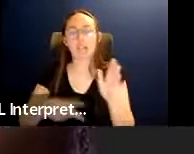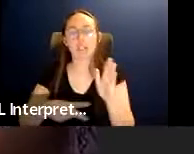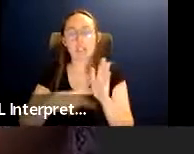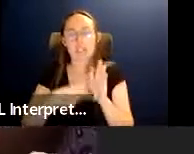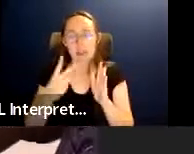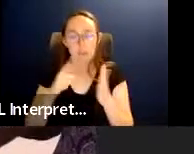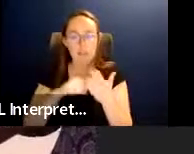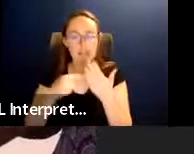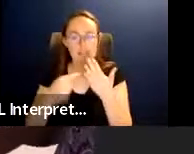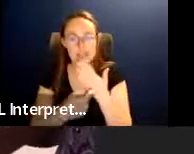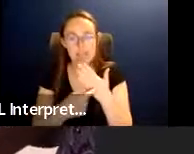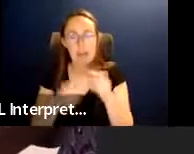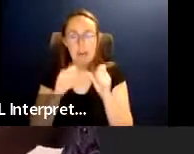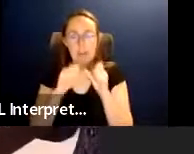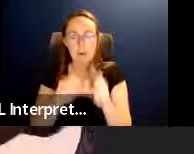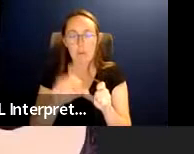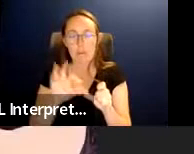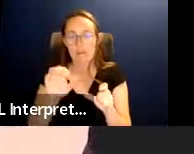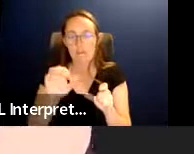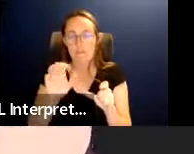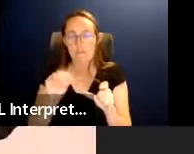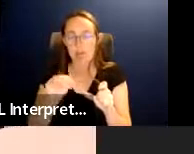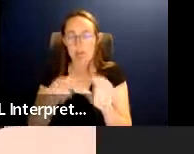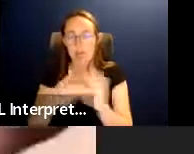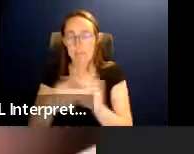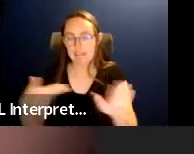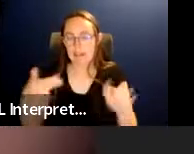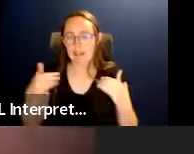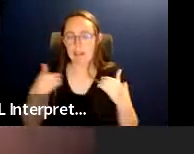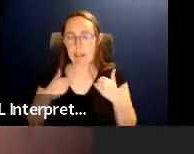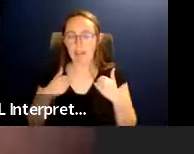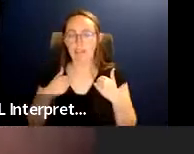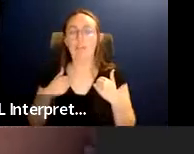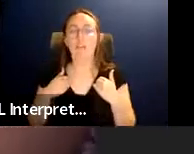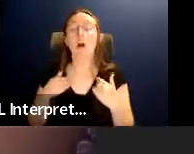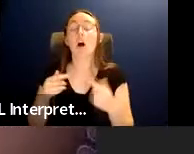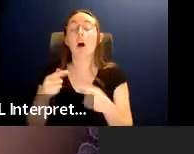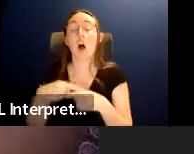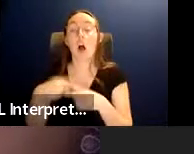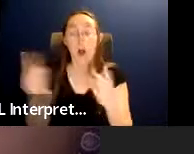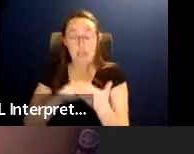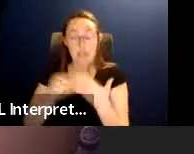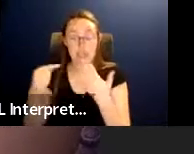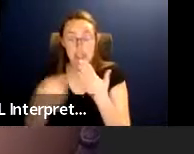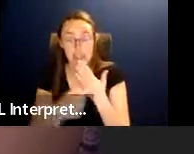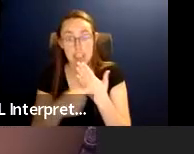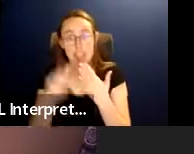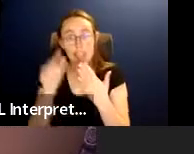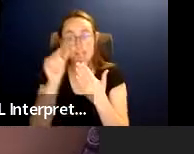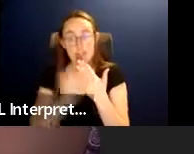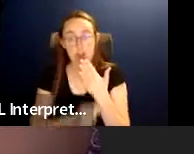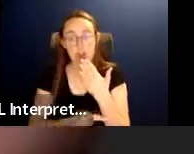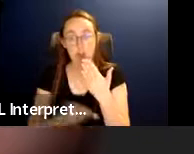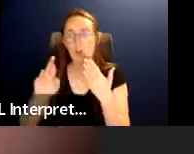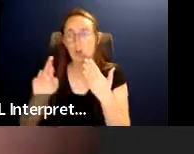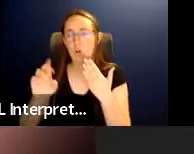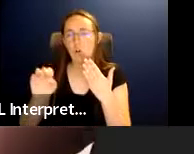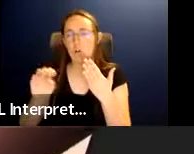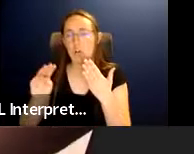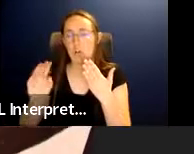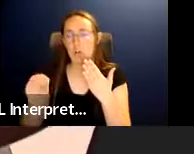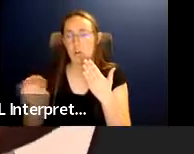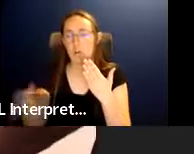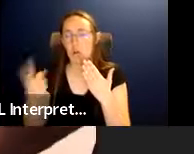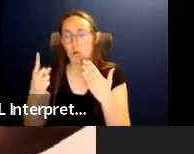on both ends, and on the opposite end has Remo 1 tape, which is permanent on one side and removable on the